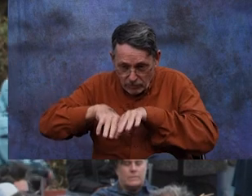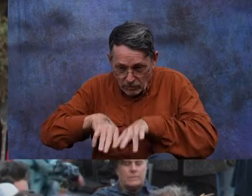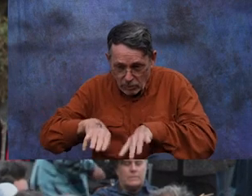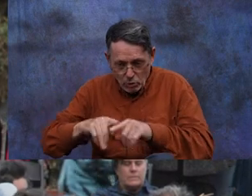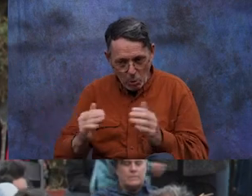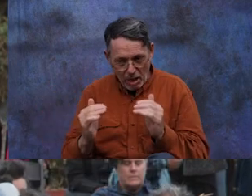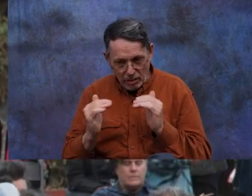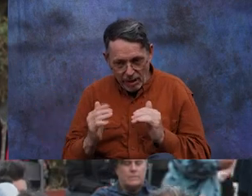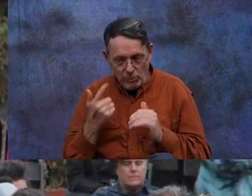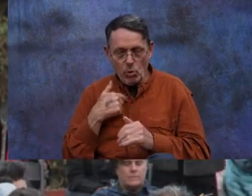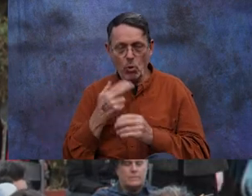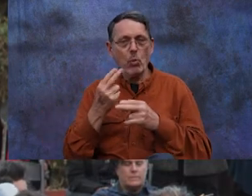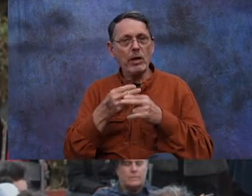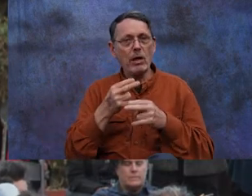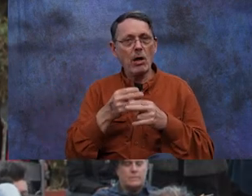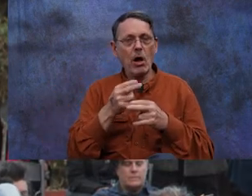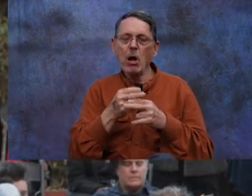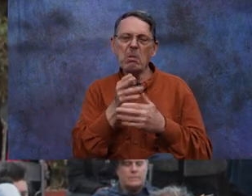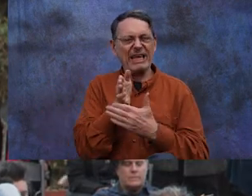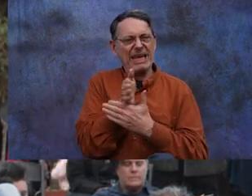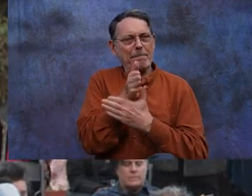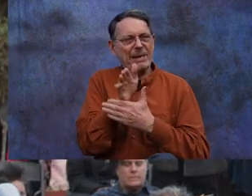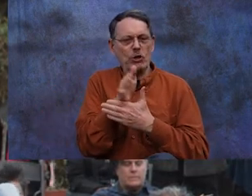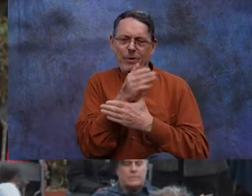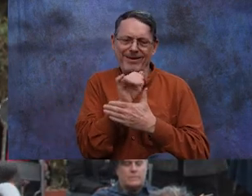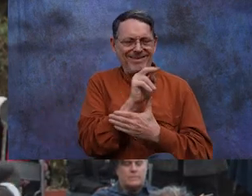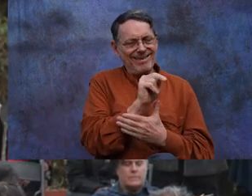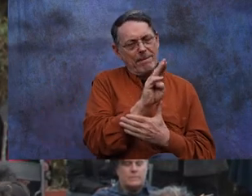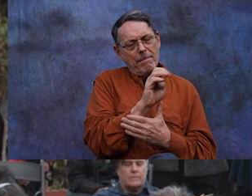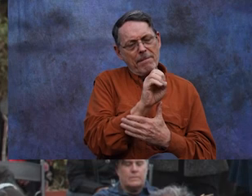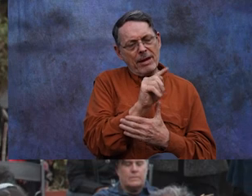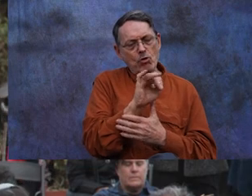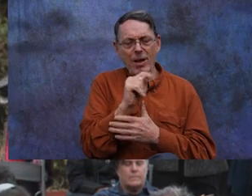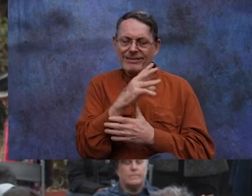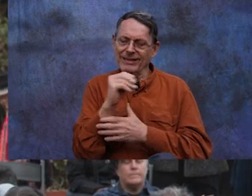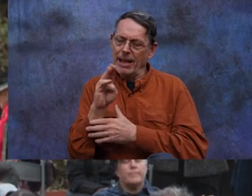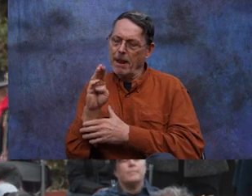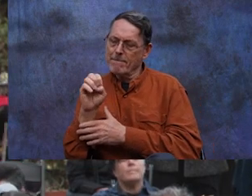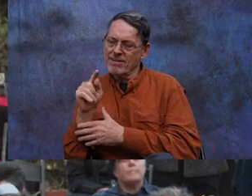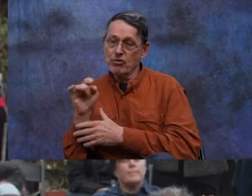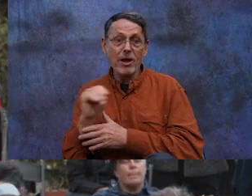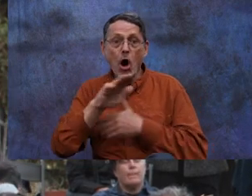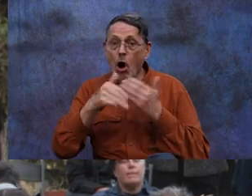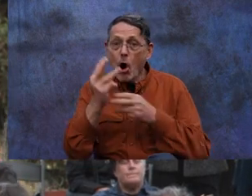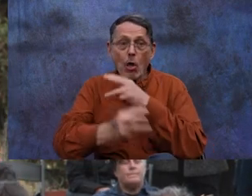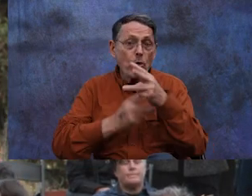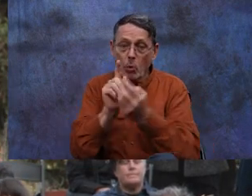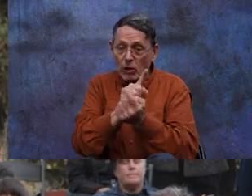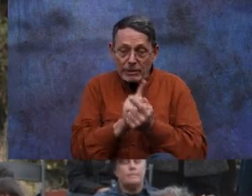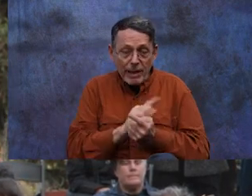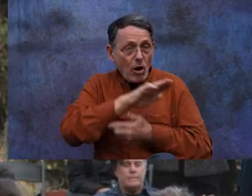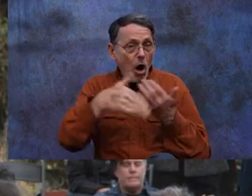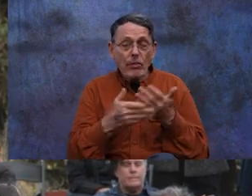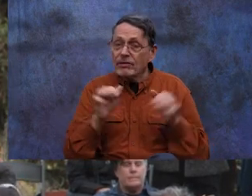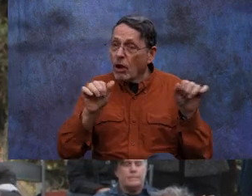we call in betwixt and between, where all worlds meet and all things are possible, and where it is